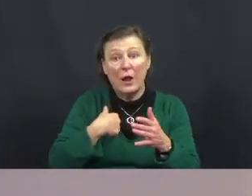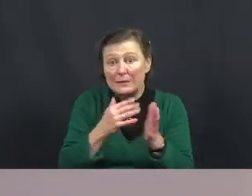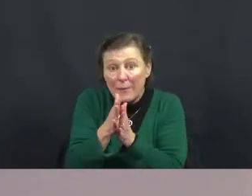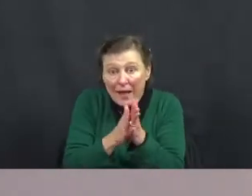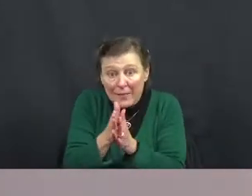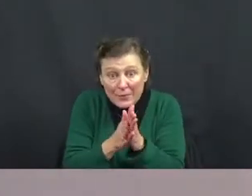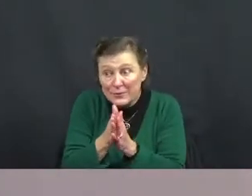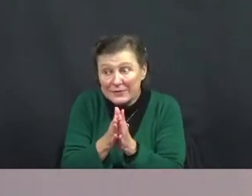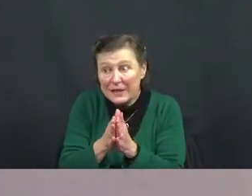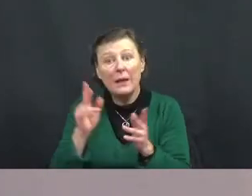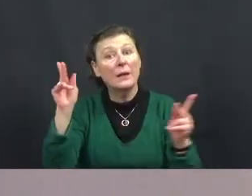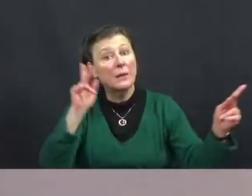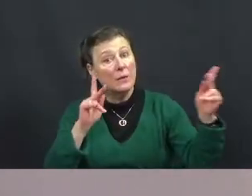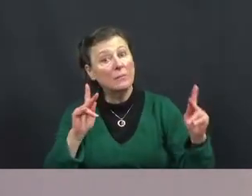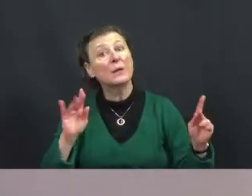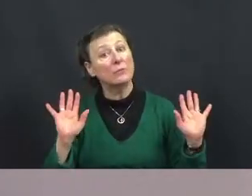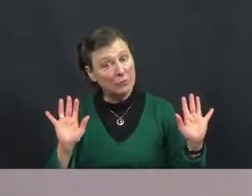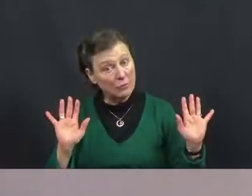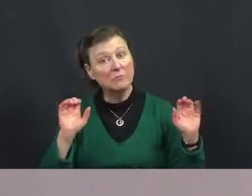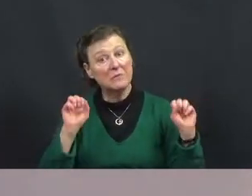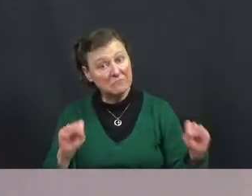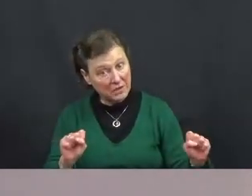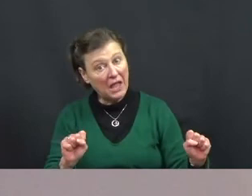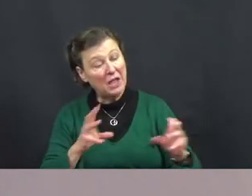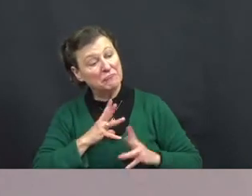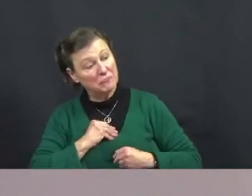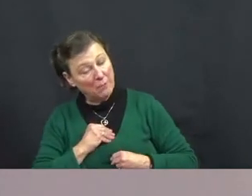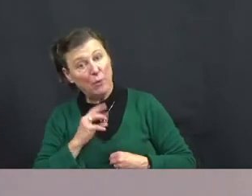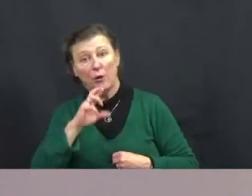and people are free to take it as they will.